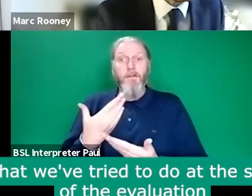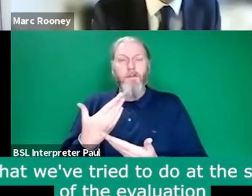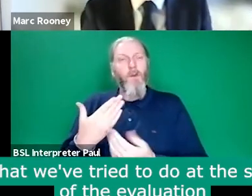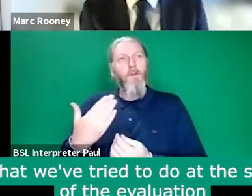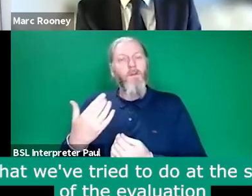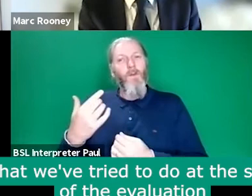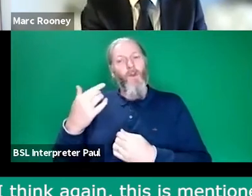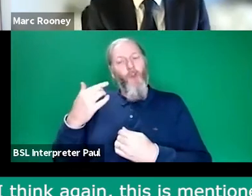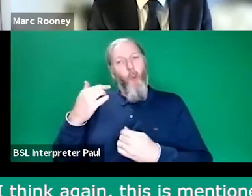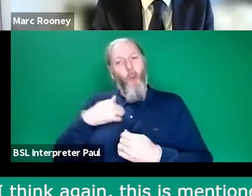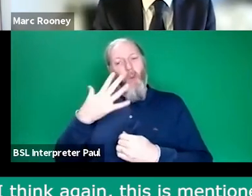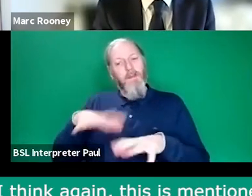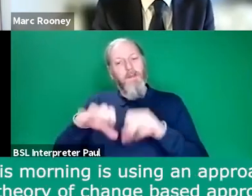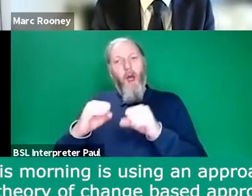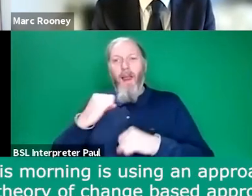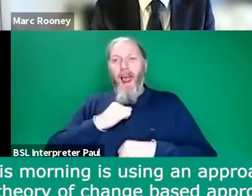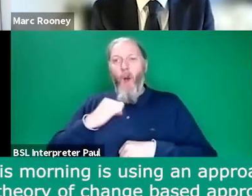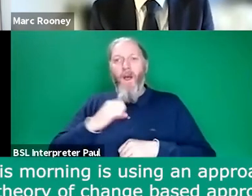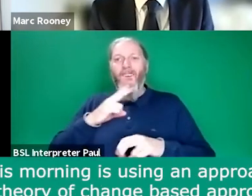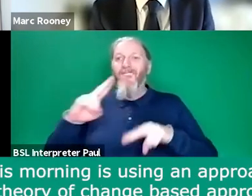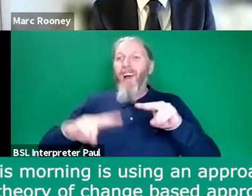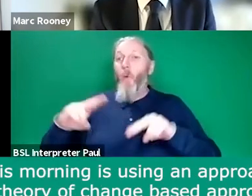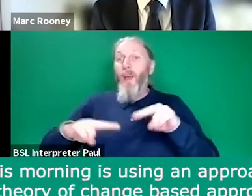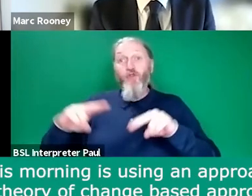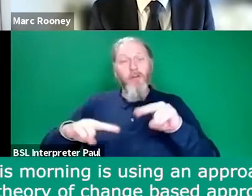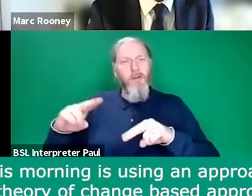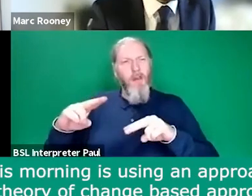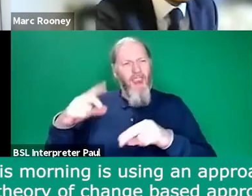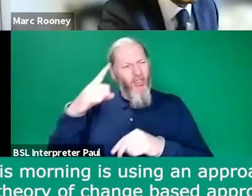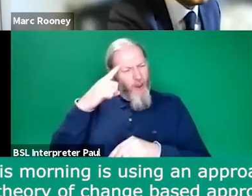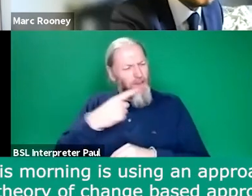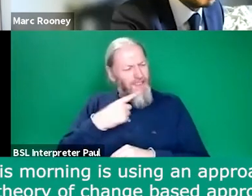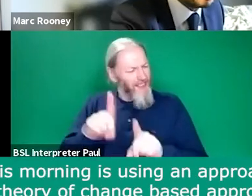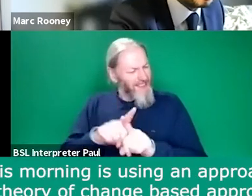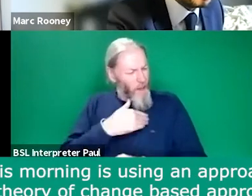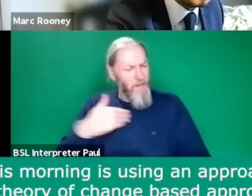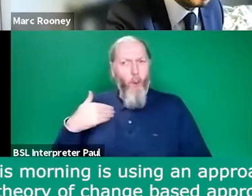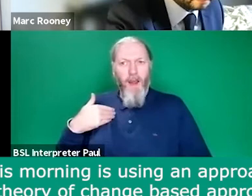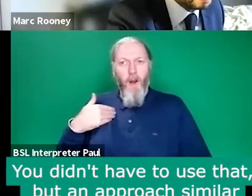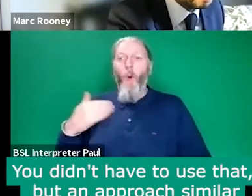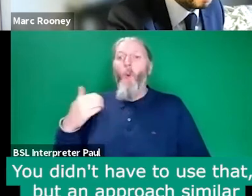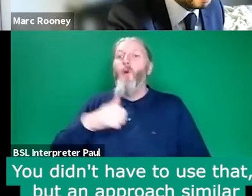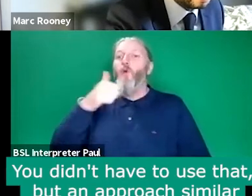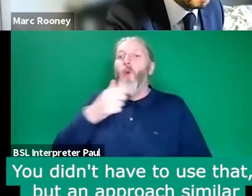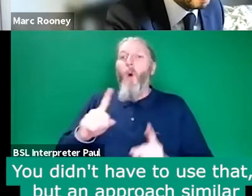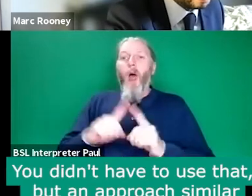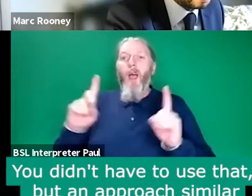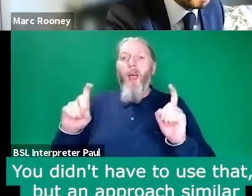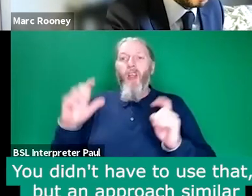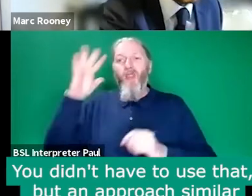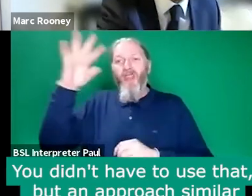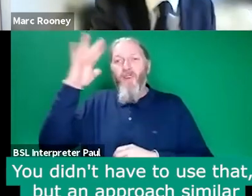do at the start of the evaluation, I think again this was mentioned this morning, is using an approach, a theory of change-based approach. You doesn't have to use that,